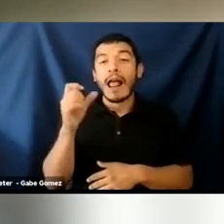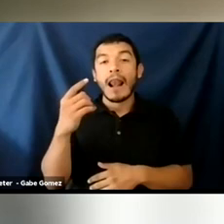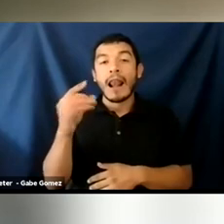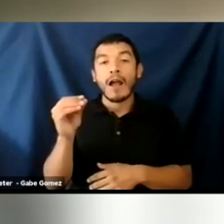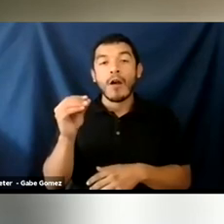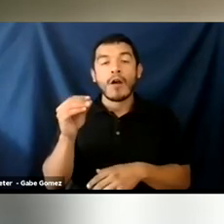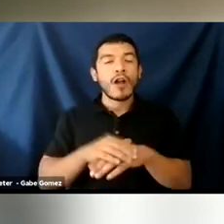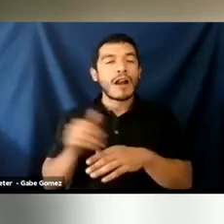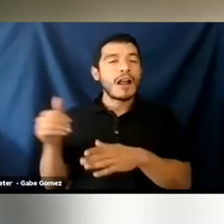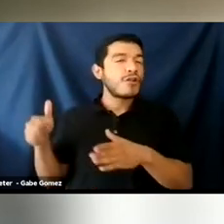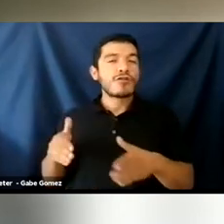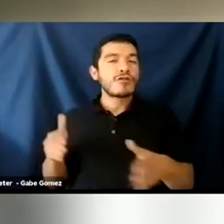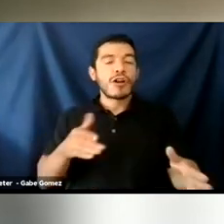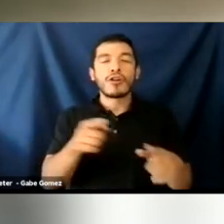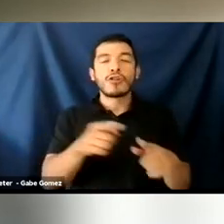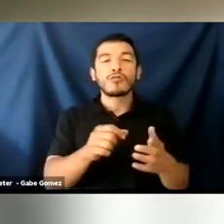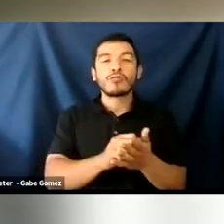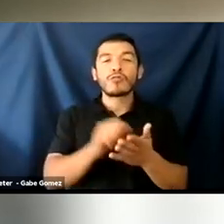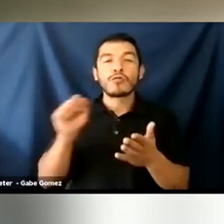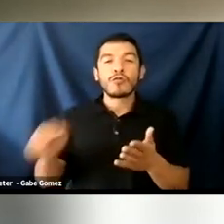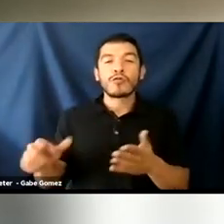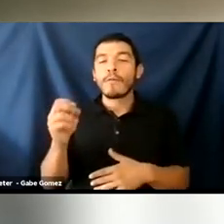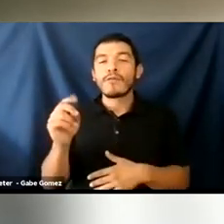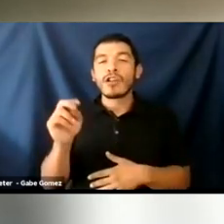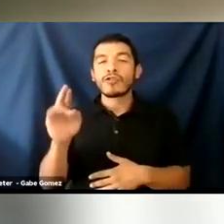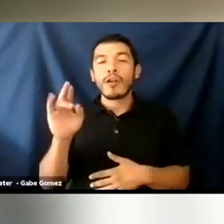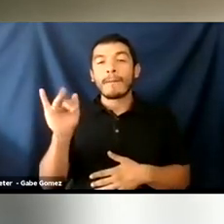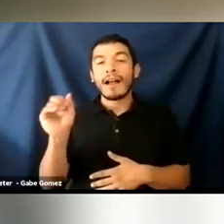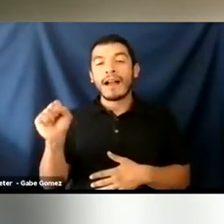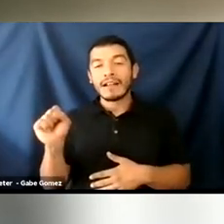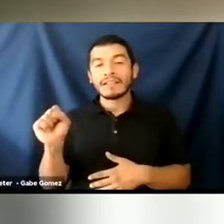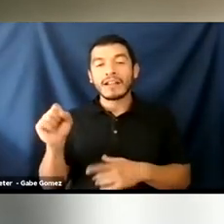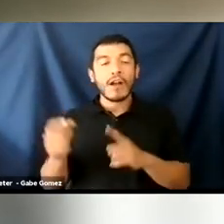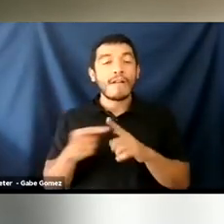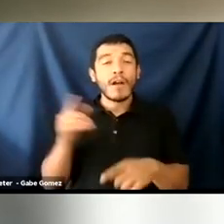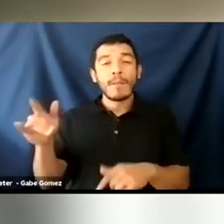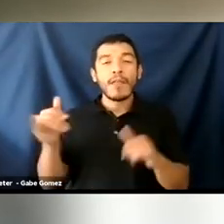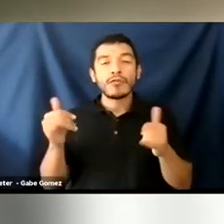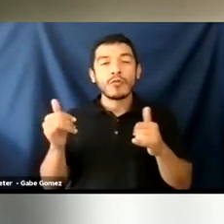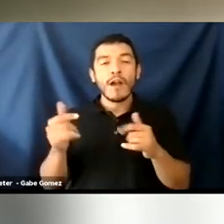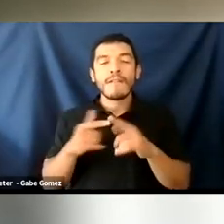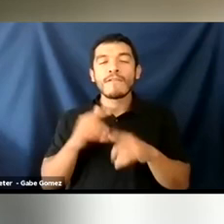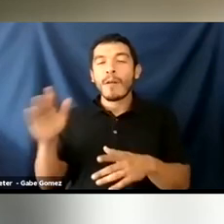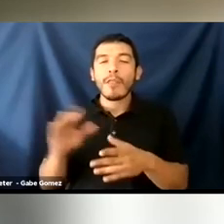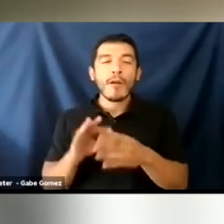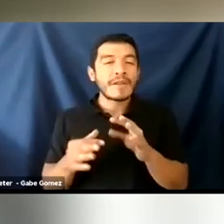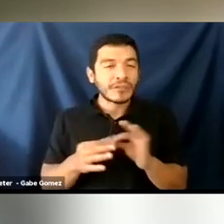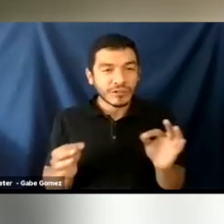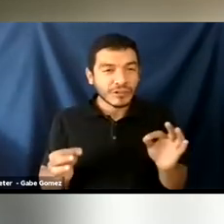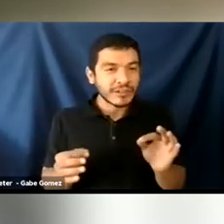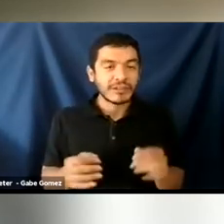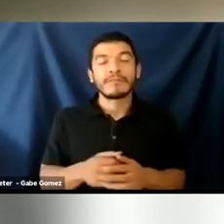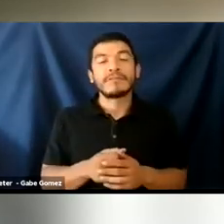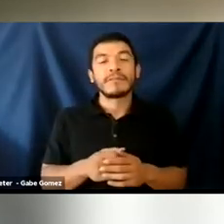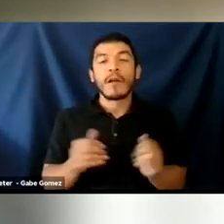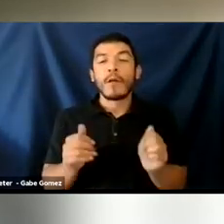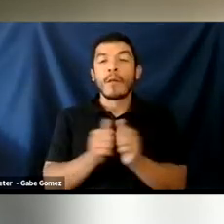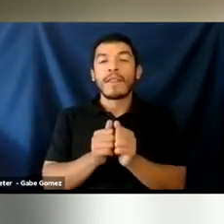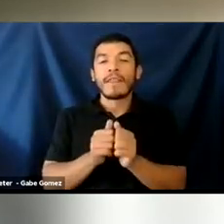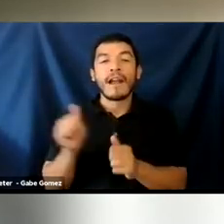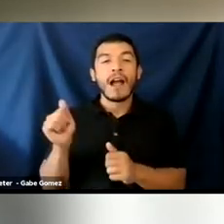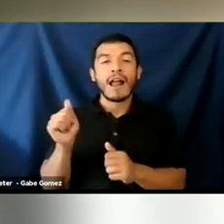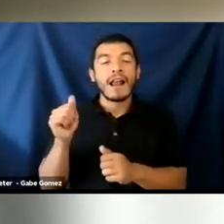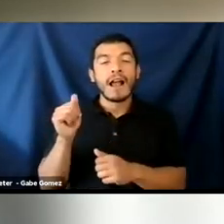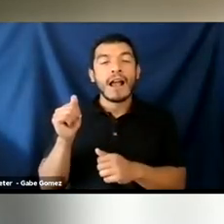been on a journey to remove gender bias from their toys, from their messaging, with an eye